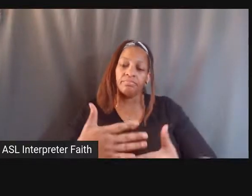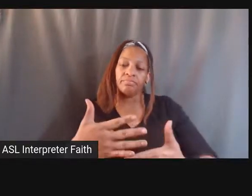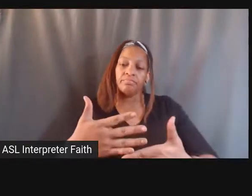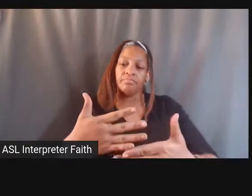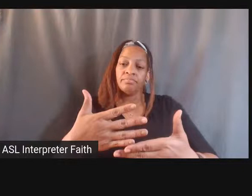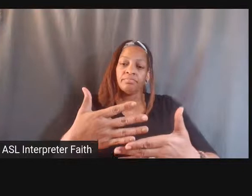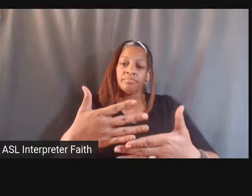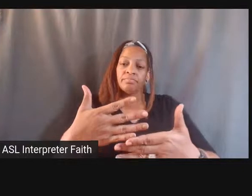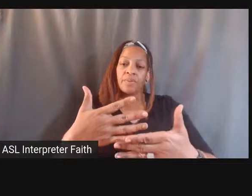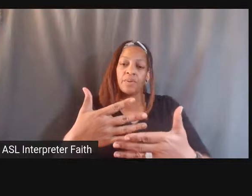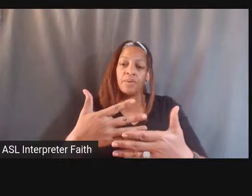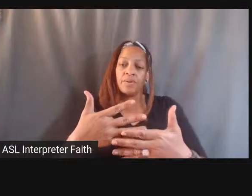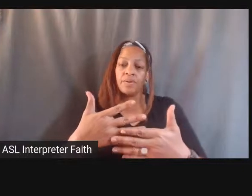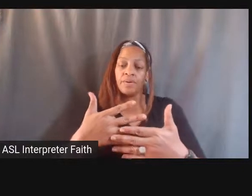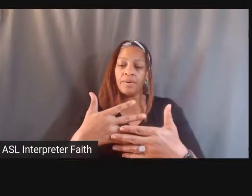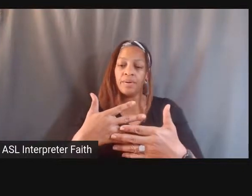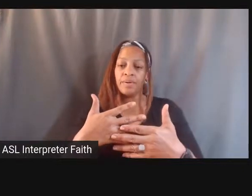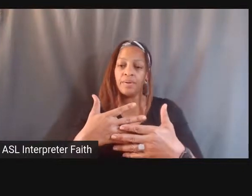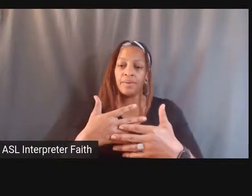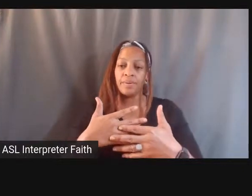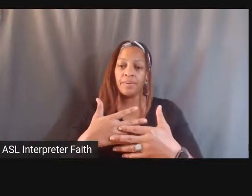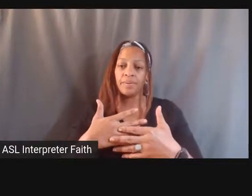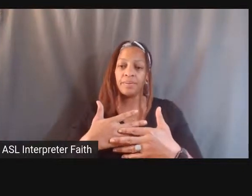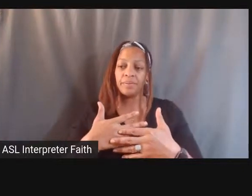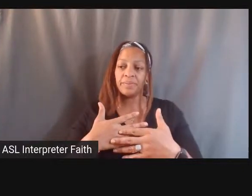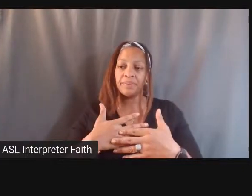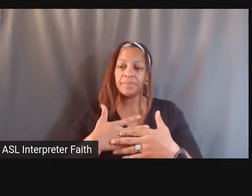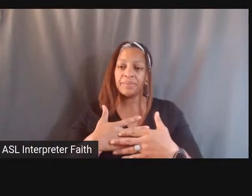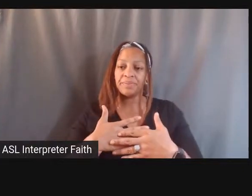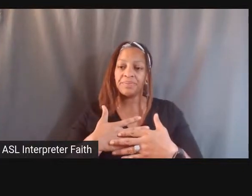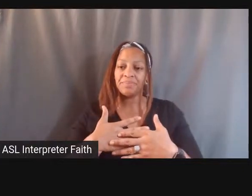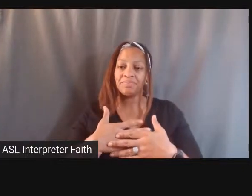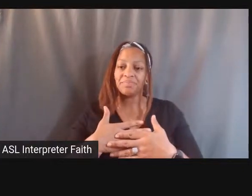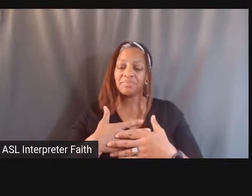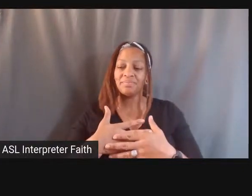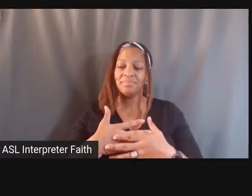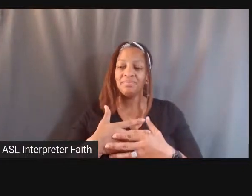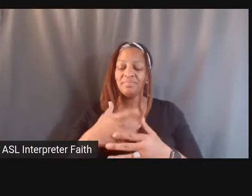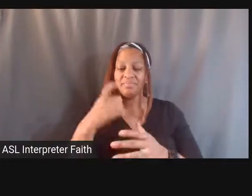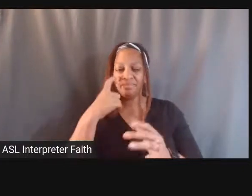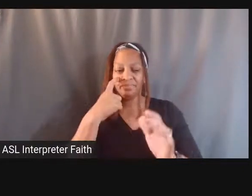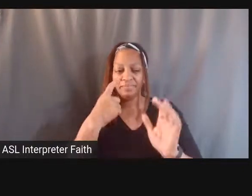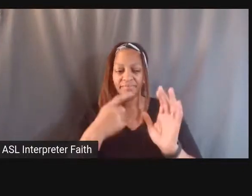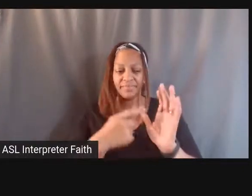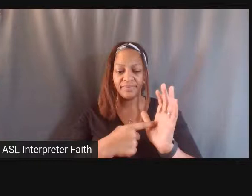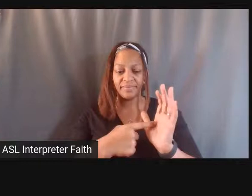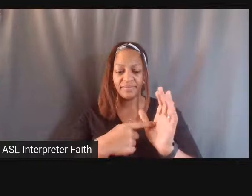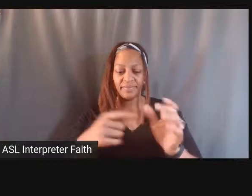and see if you can feel your whole body